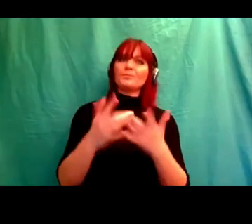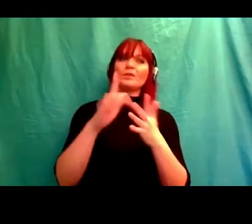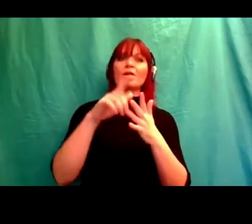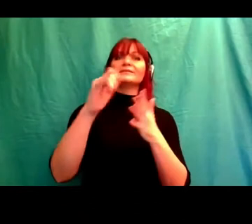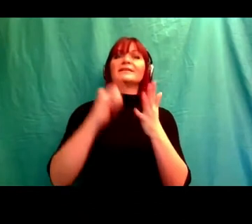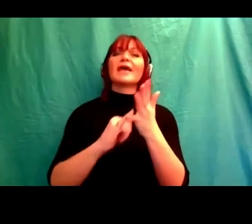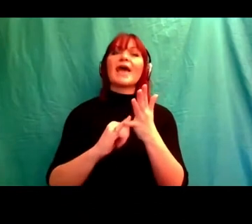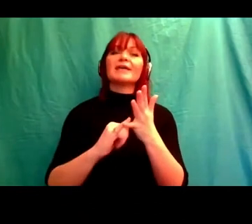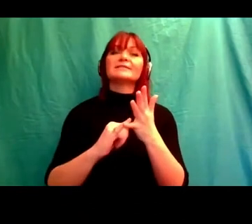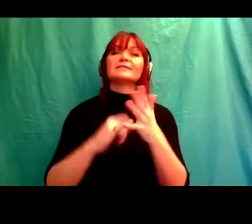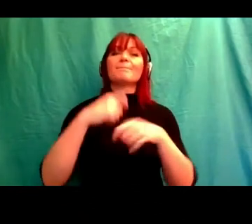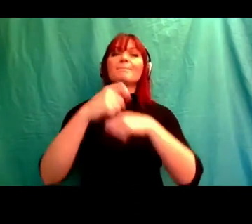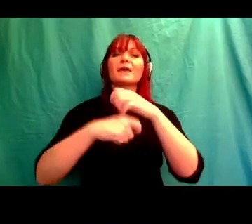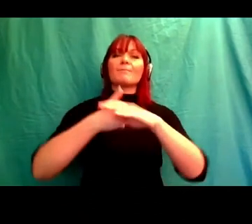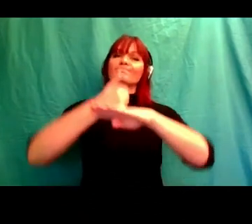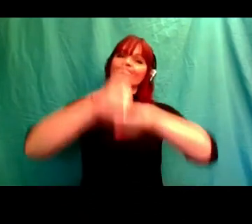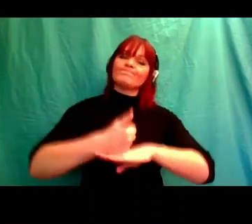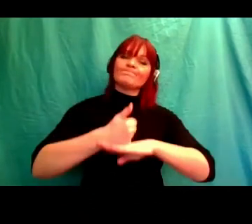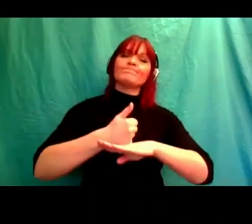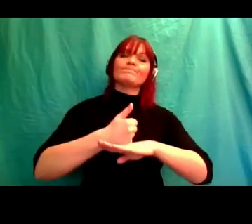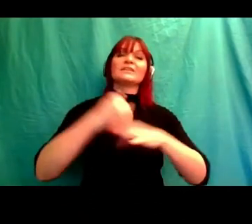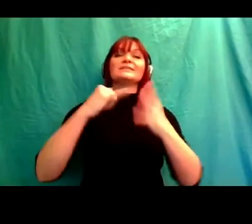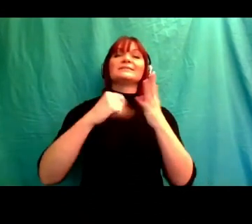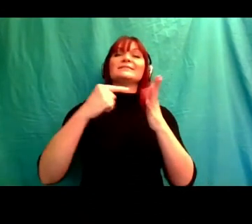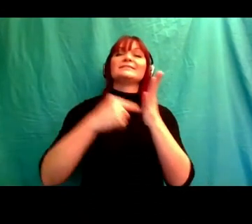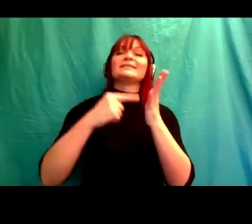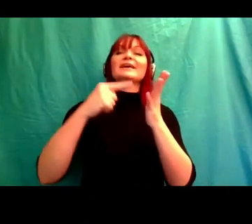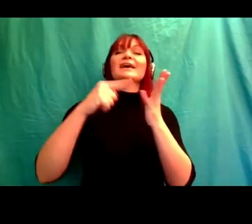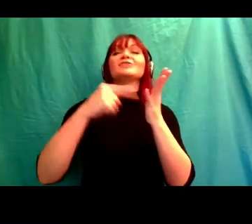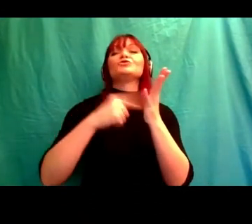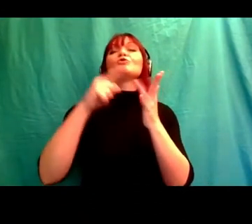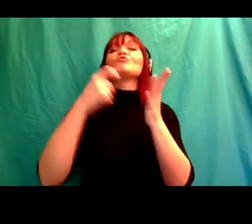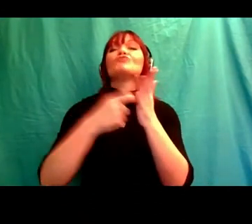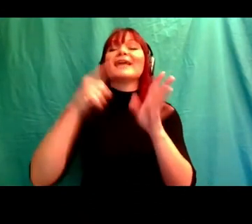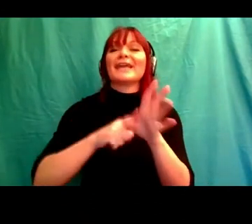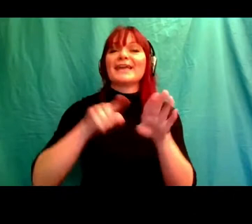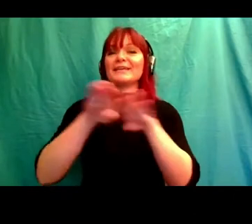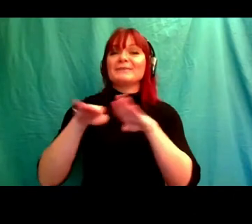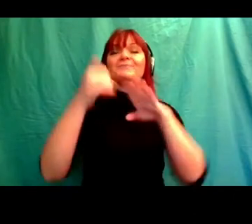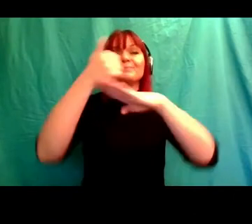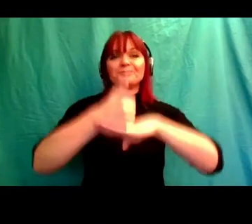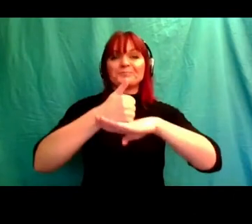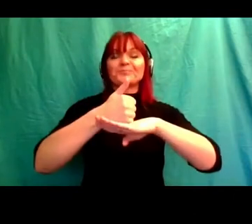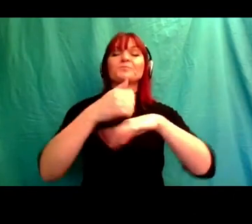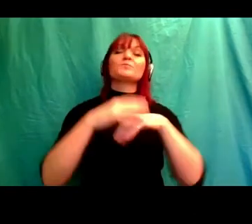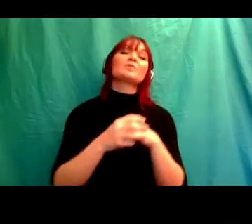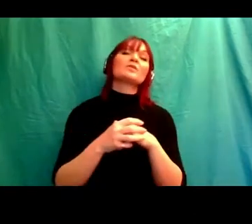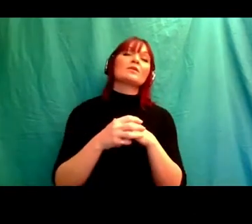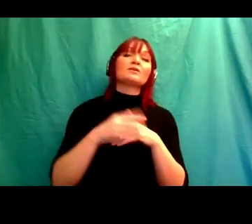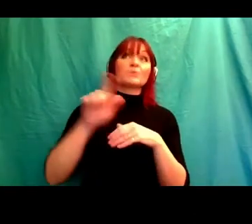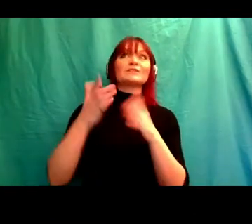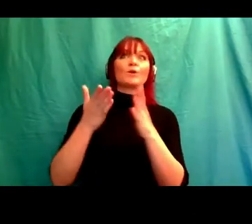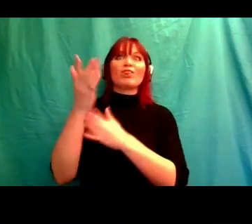statutory footing through changes to legislation. Now, there's lots of detail still to be worked through for those proposals,